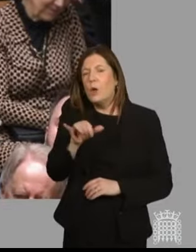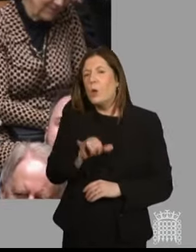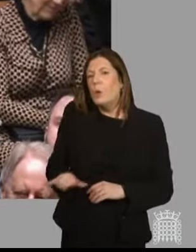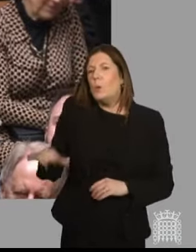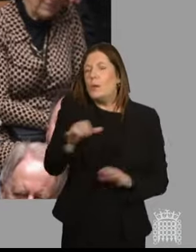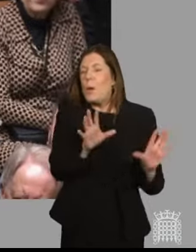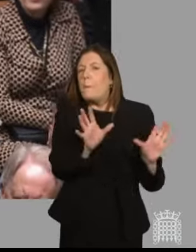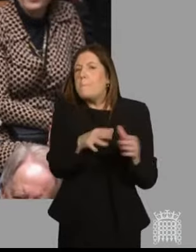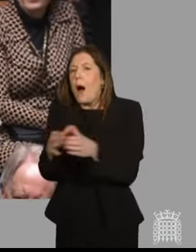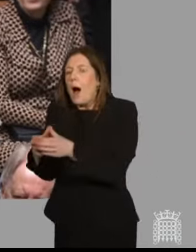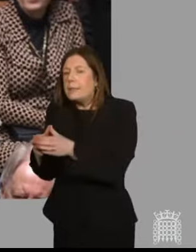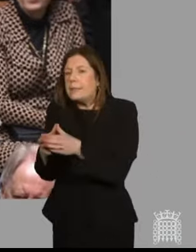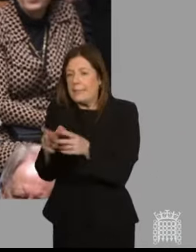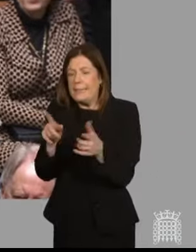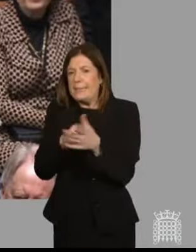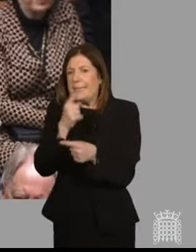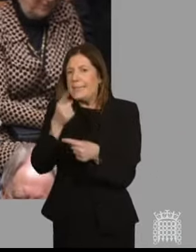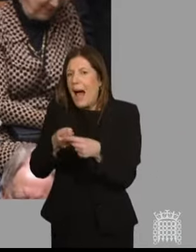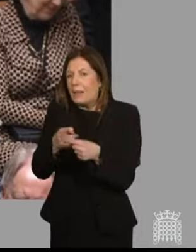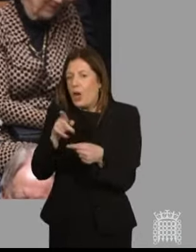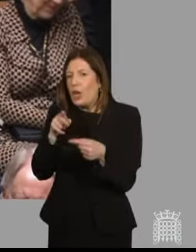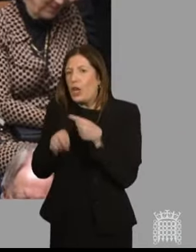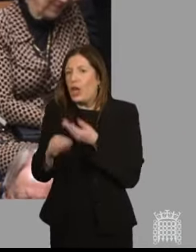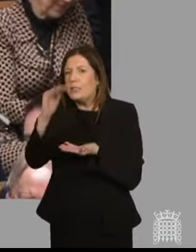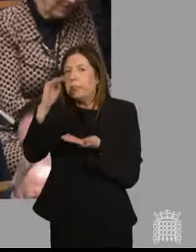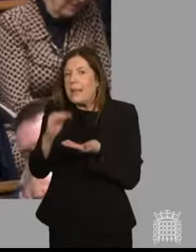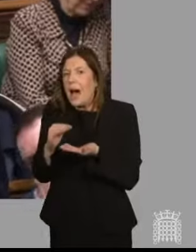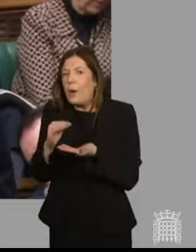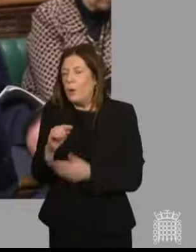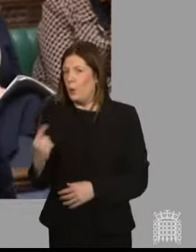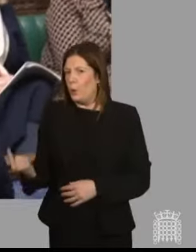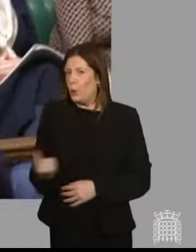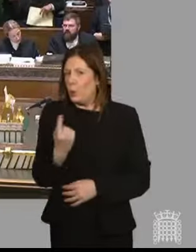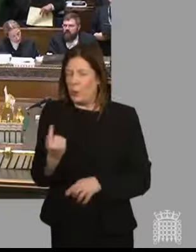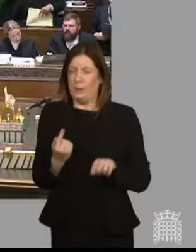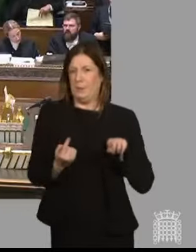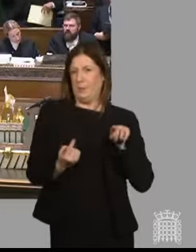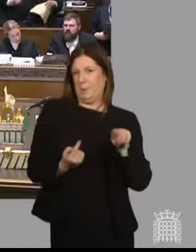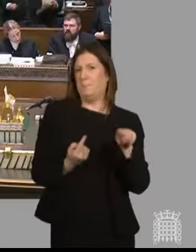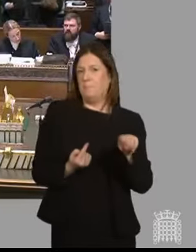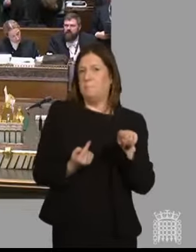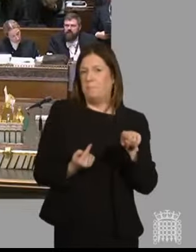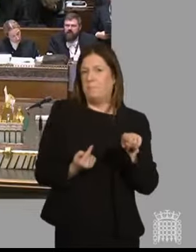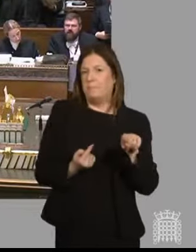people across the country, and that's the Conservatives.